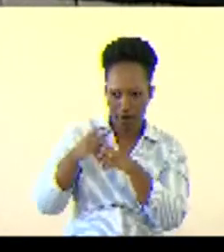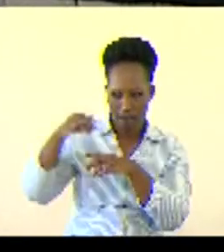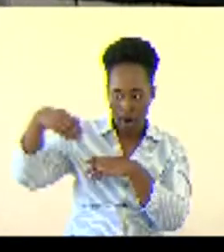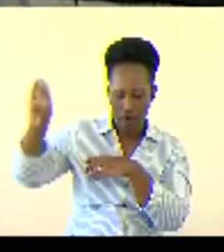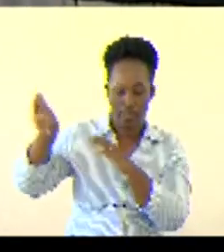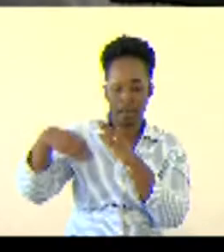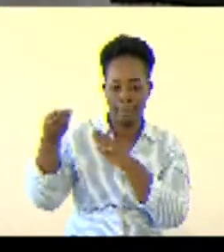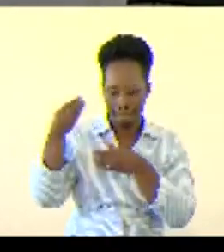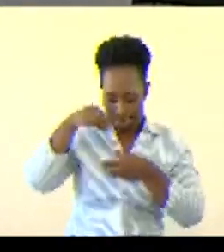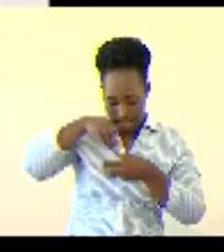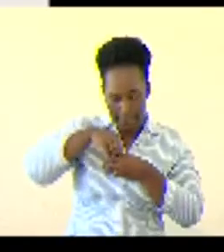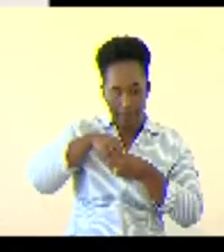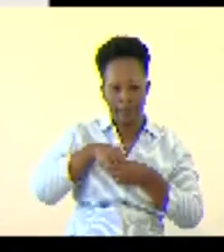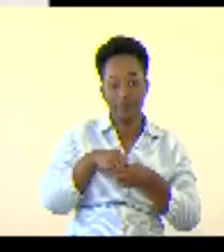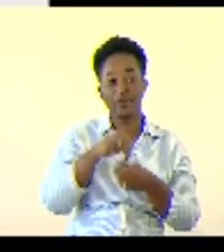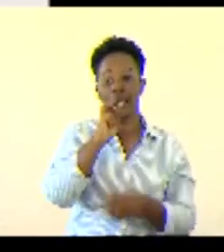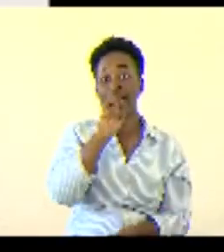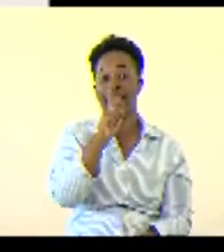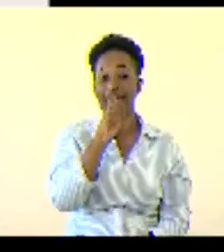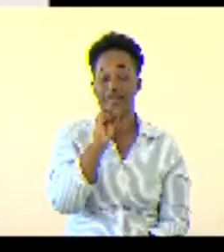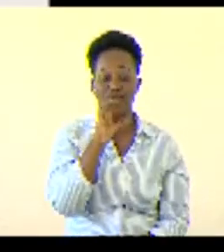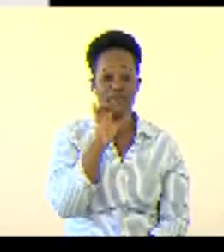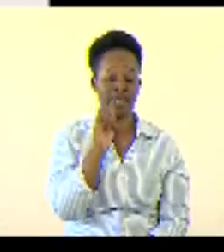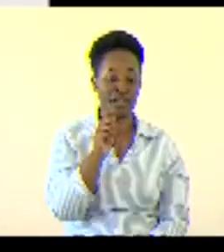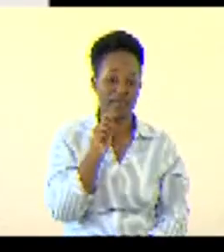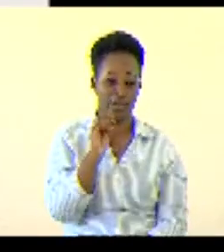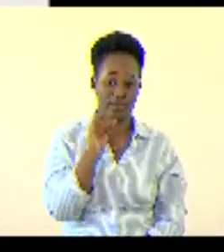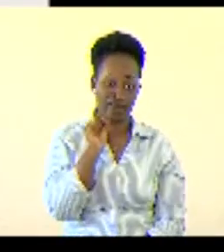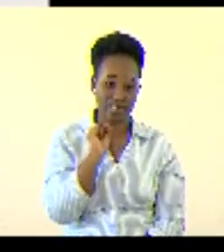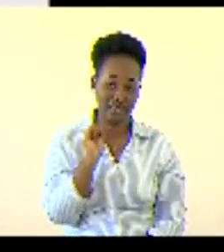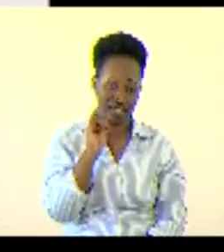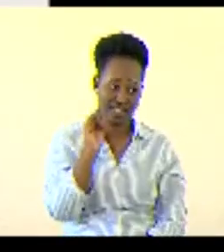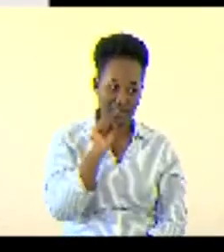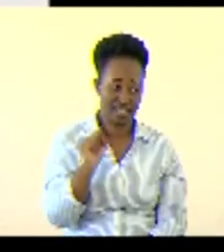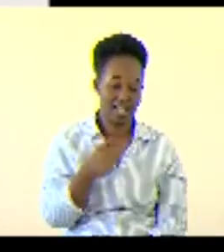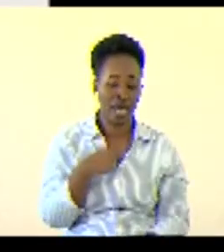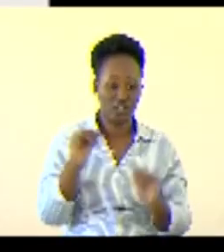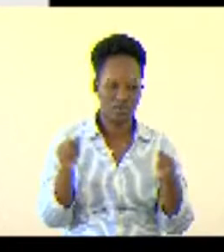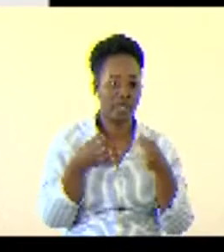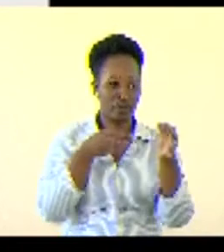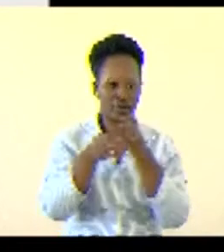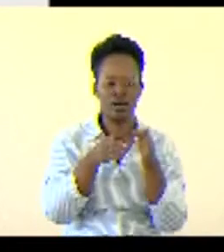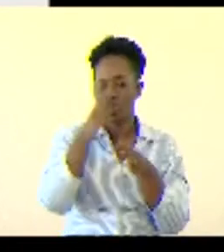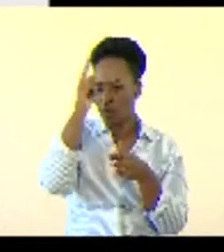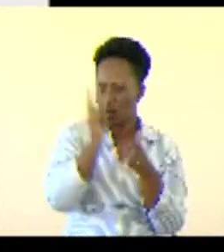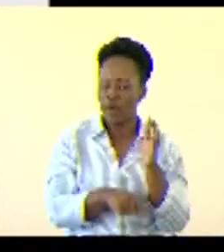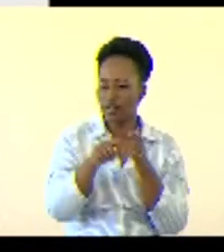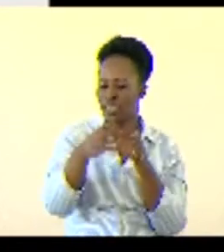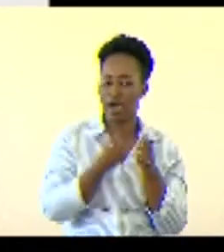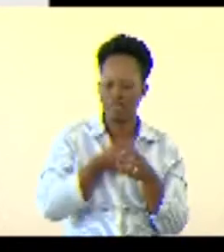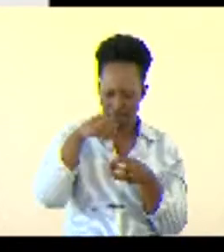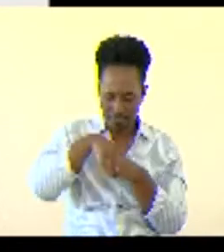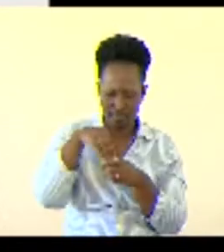exocytosis. Exocytosis, I would try to remind you, Our body has waste products. They are found